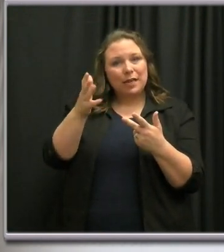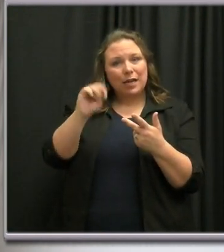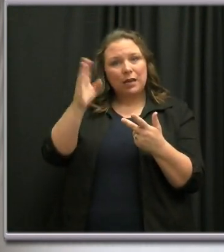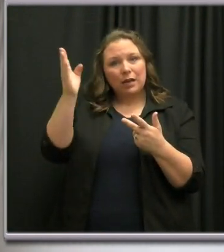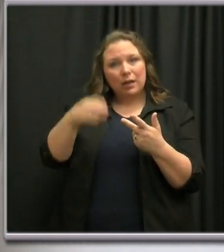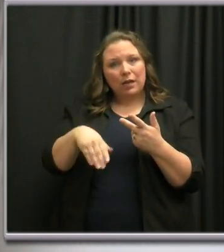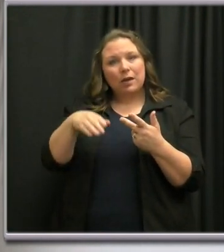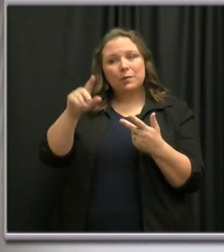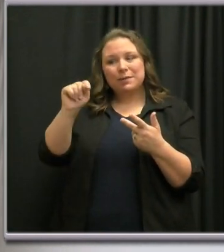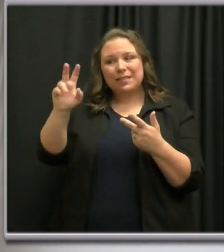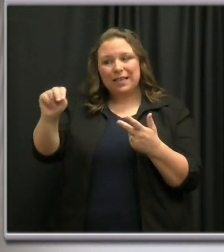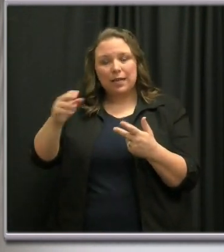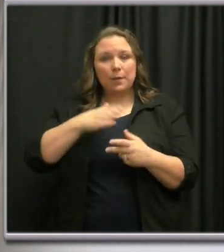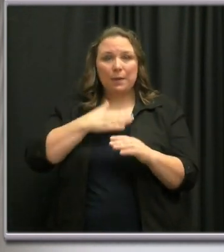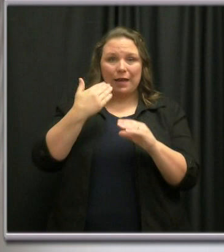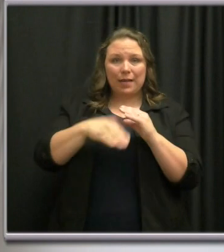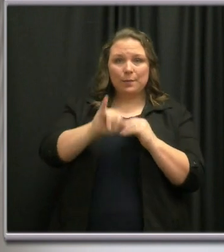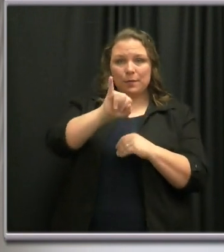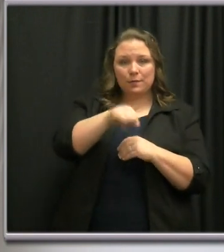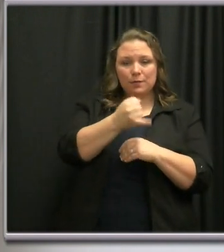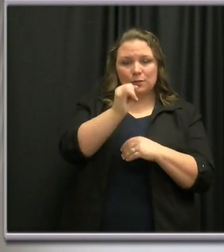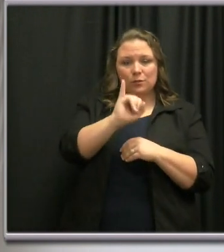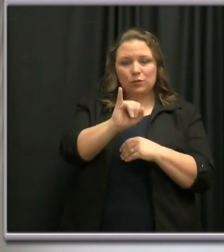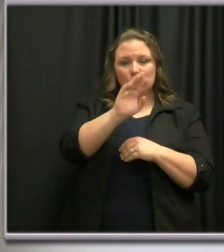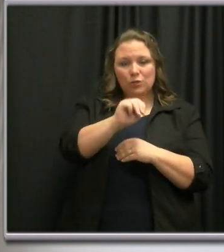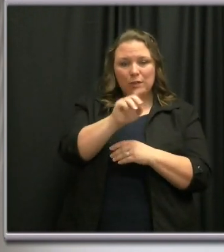nfib.com/TN. My email is